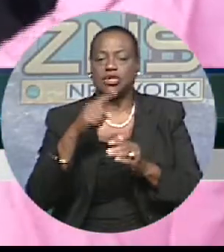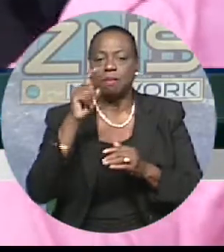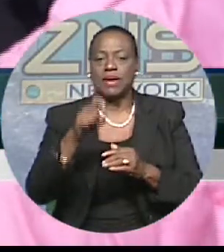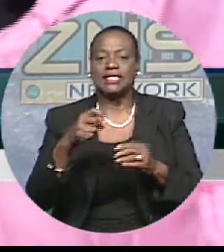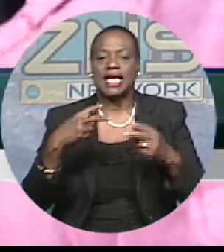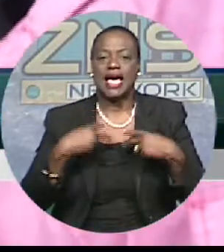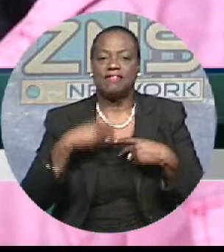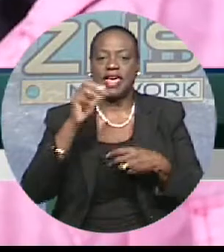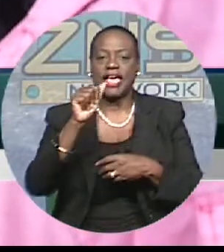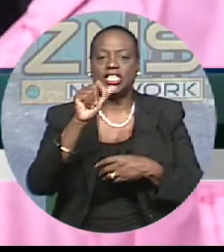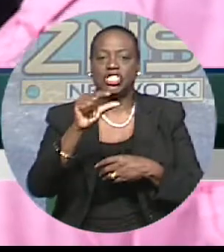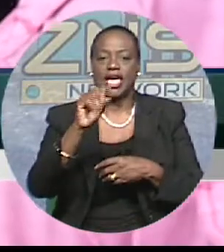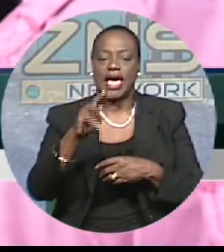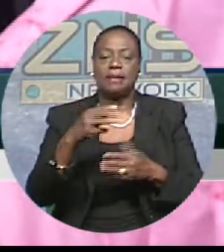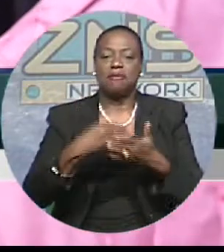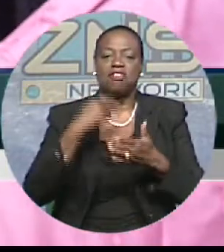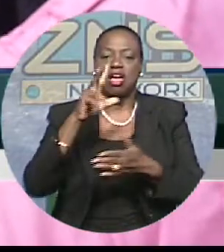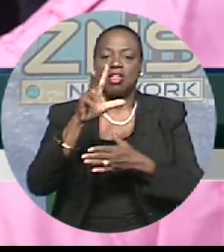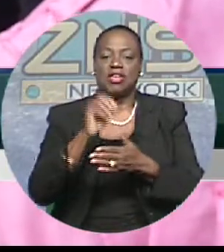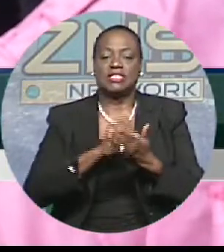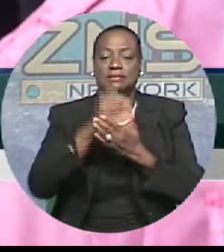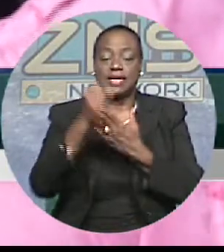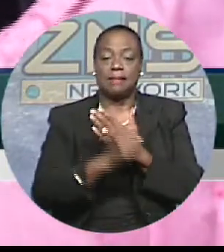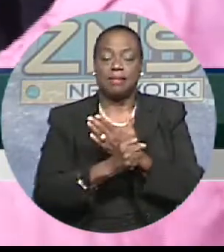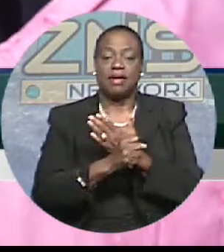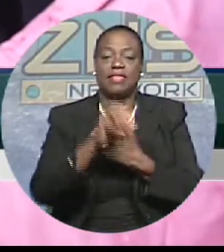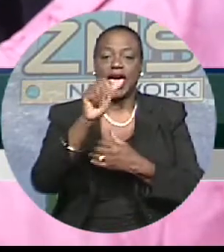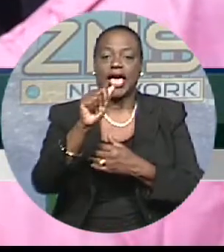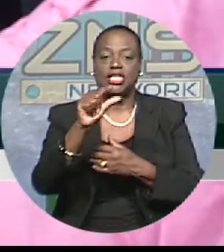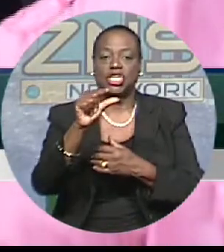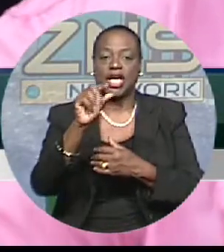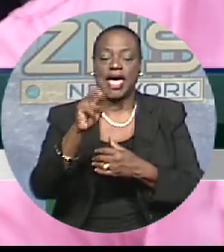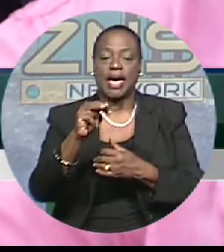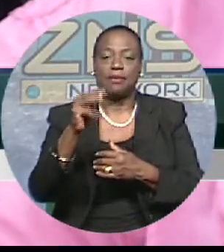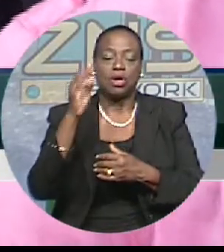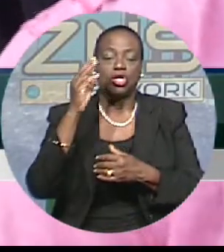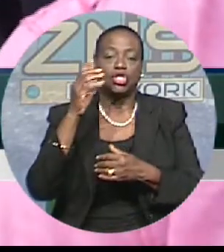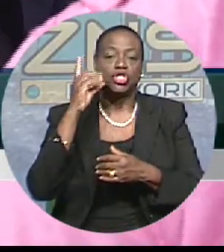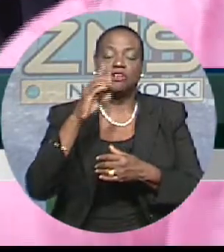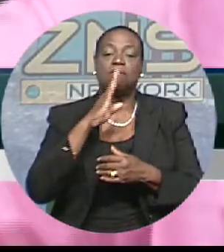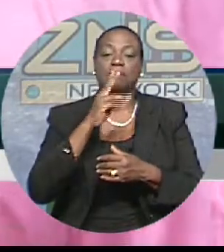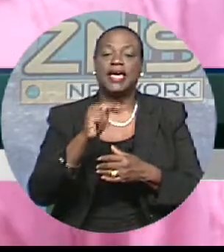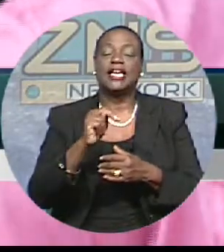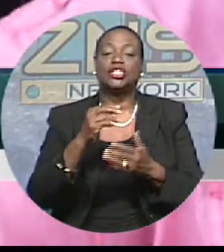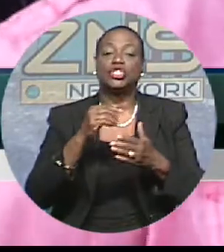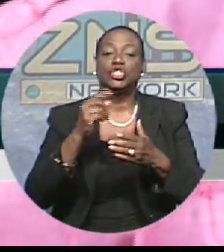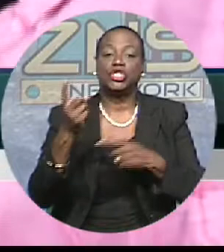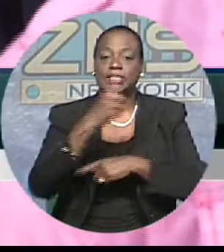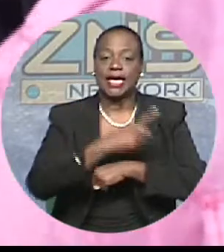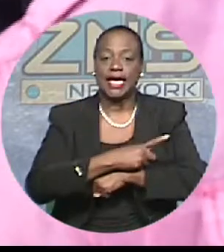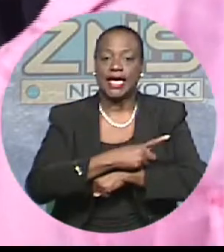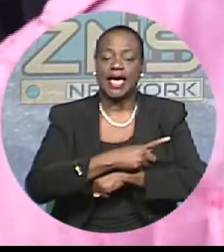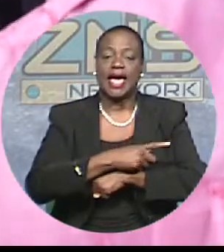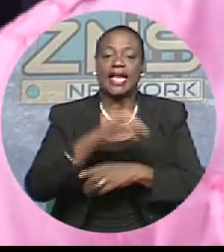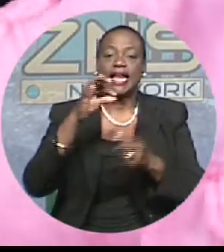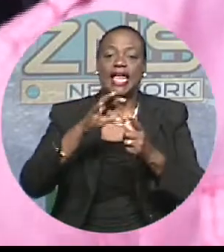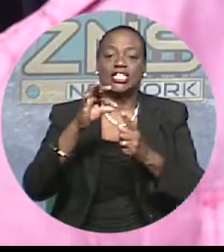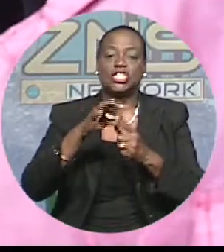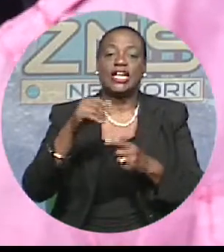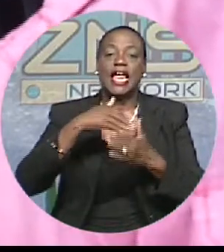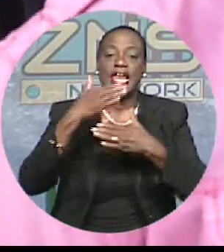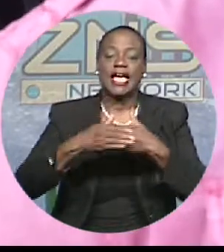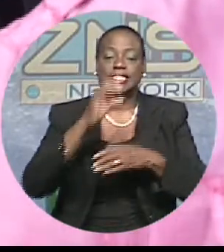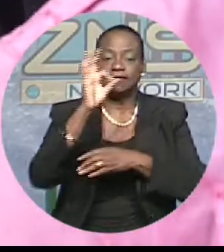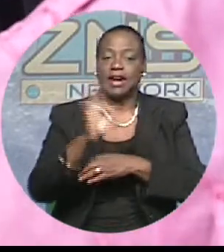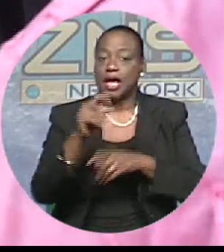before the 30th of September. We were supposed to have the AGM today, and the election supposed to be next Friday, but because next Friday is government